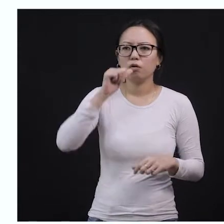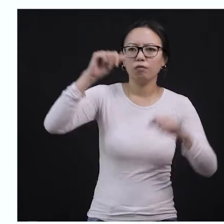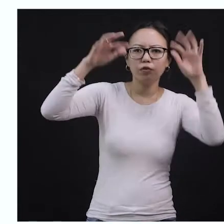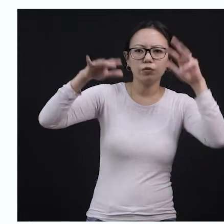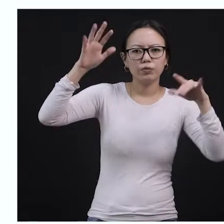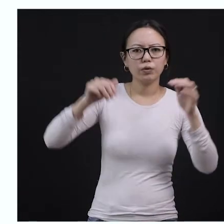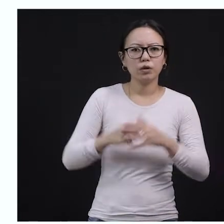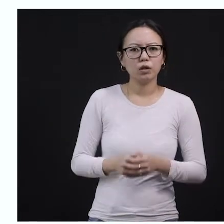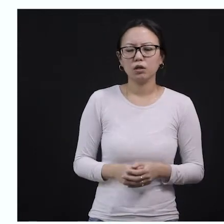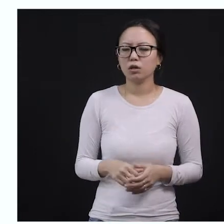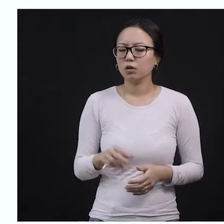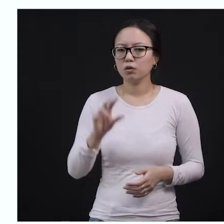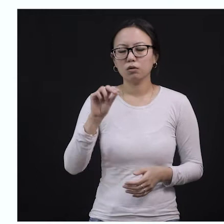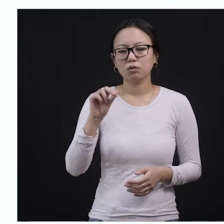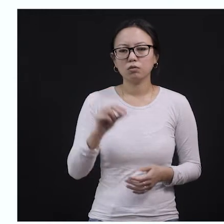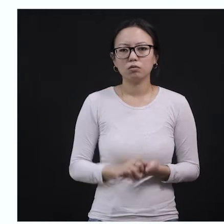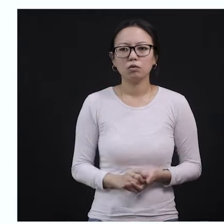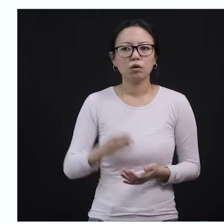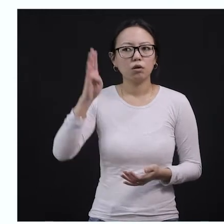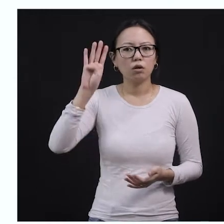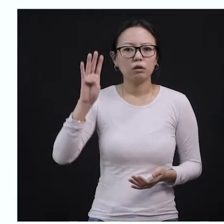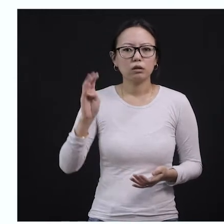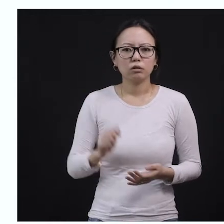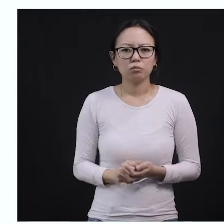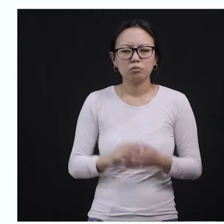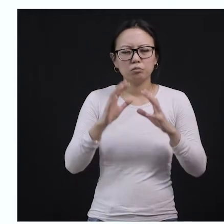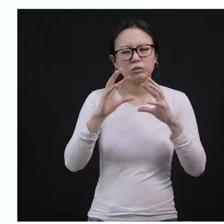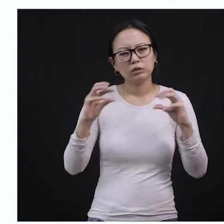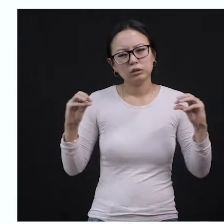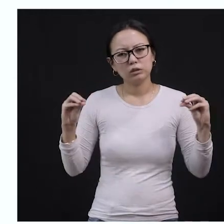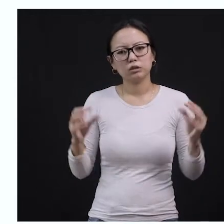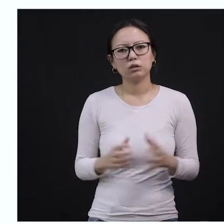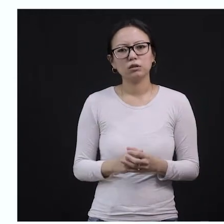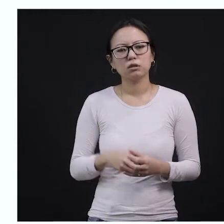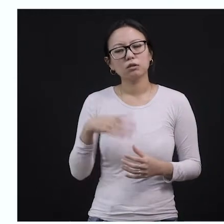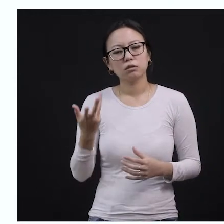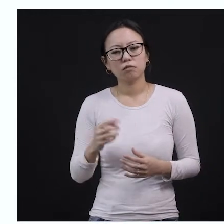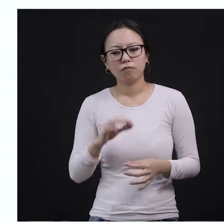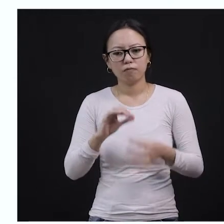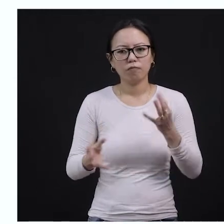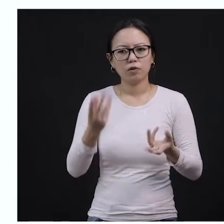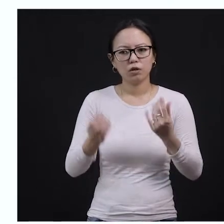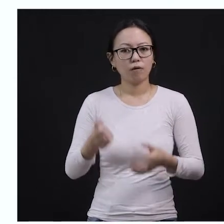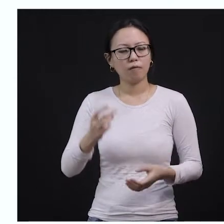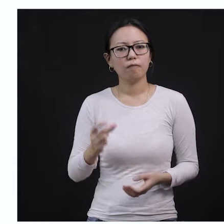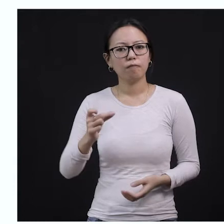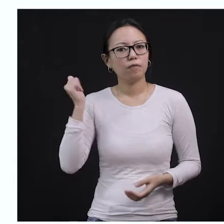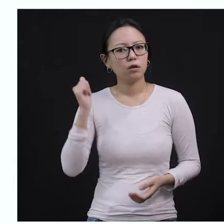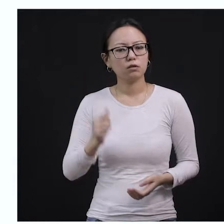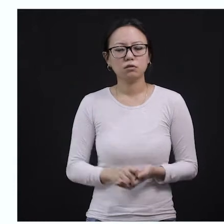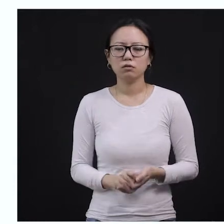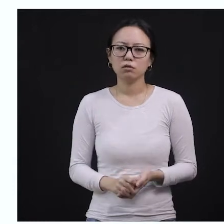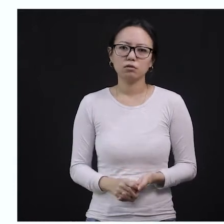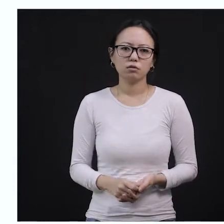these leaves and the branches, which becomes very dry, they catch fire easily. So sometimes it is humans